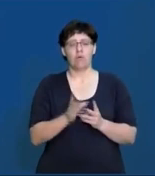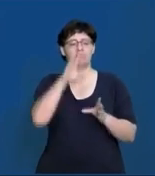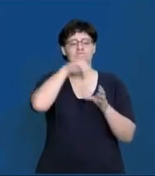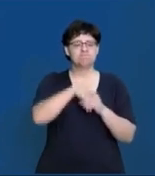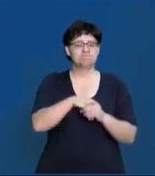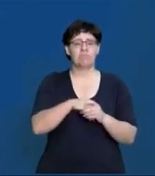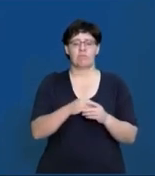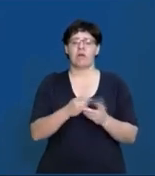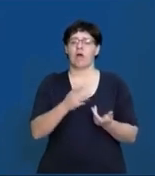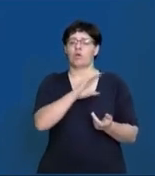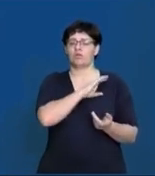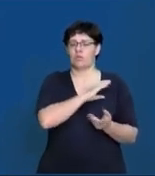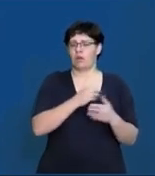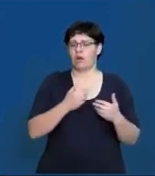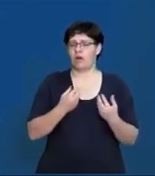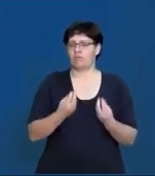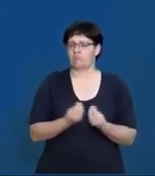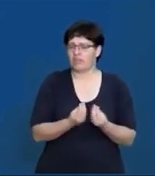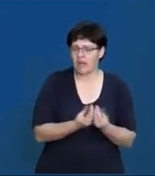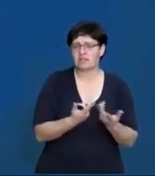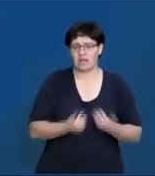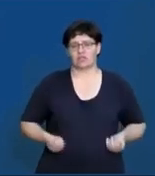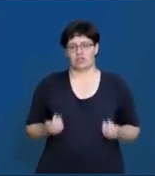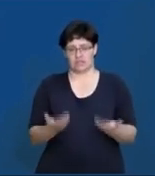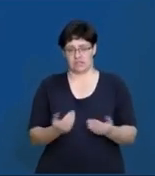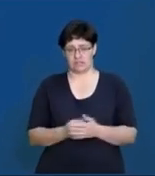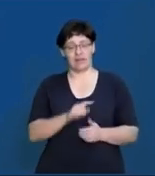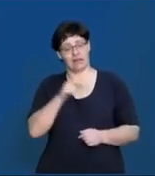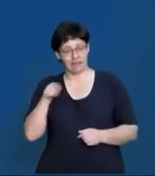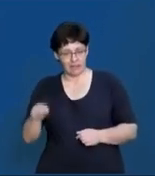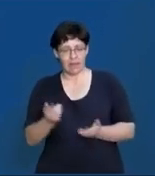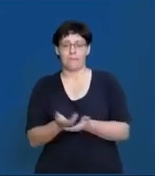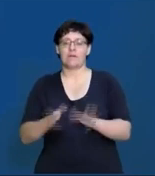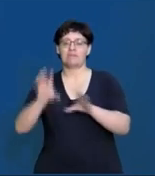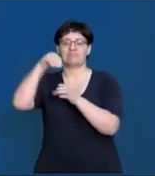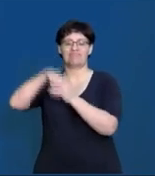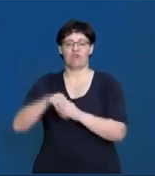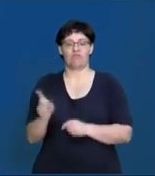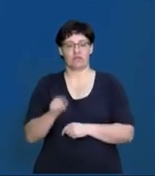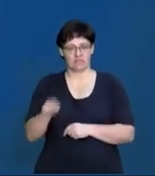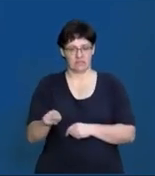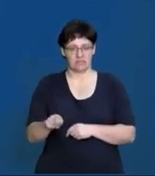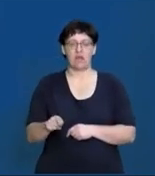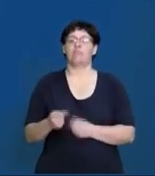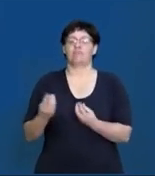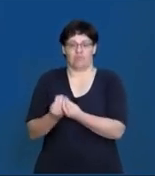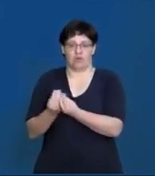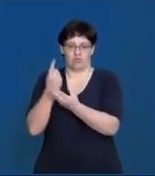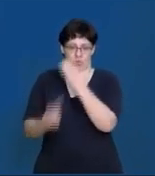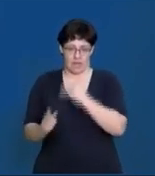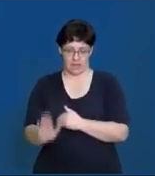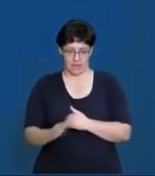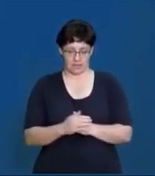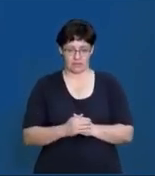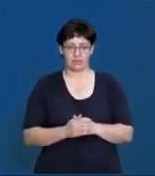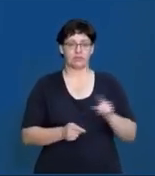points there. And then the basket typically consists of consumer goods and services. And then this one, the basket